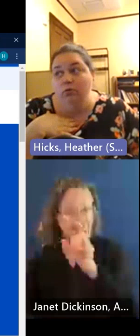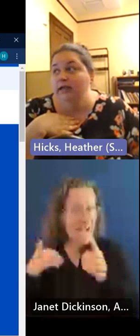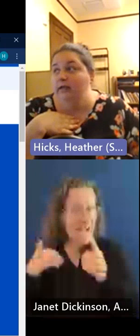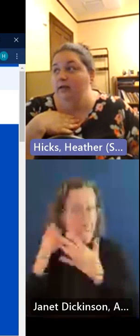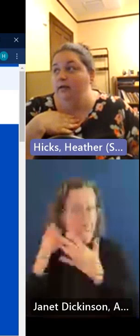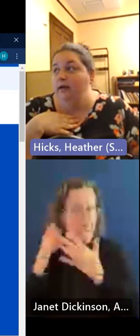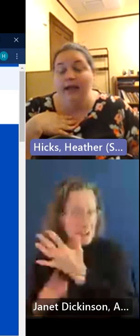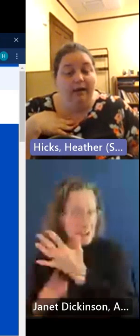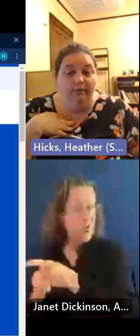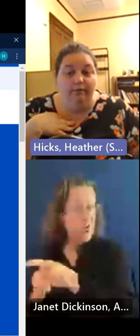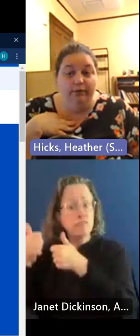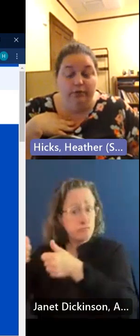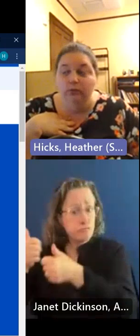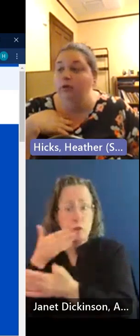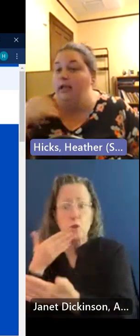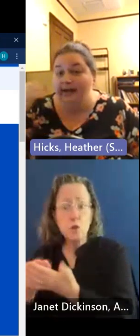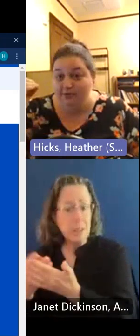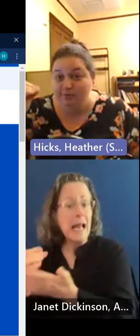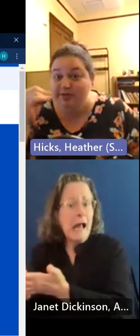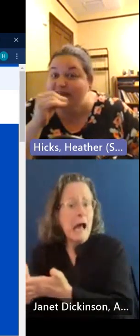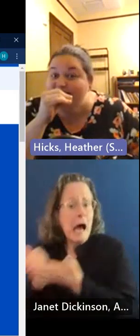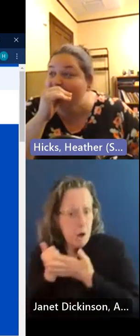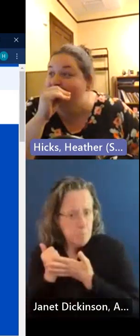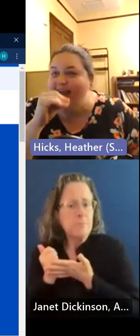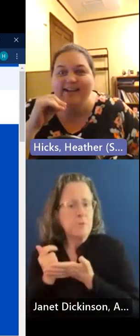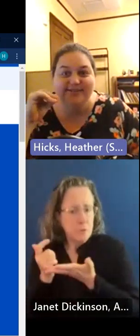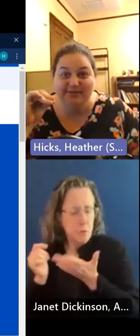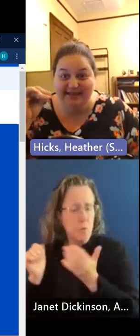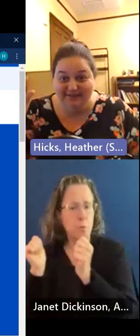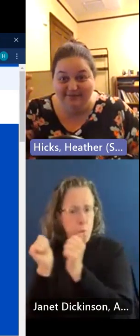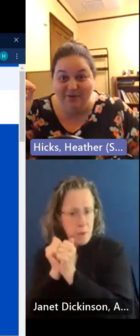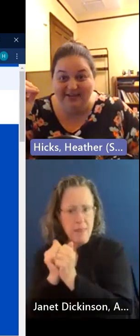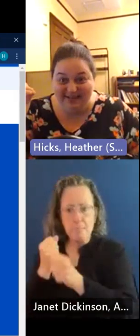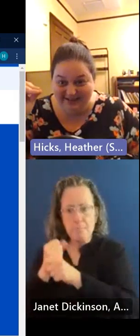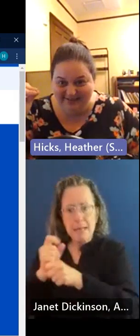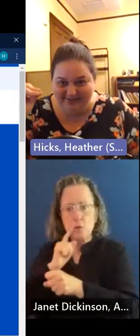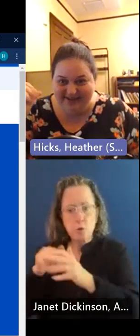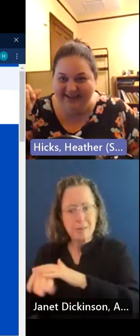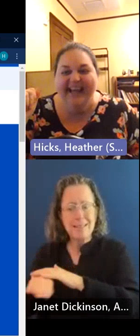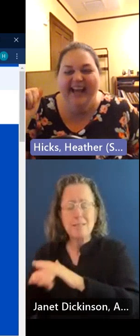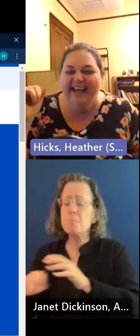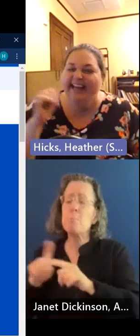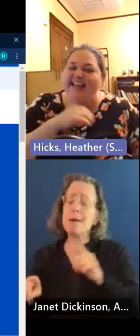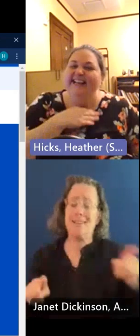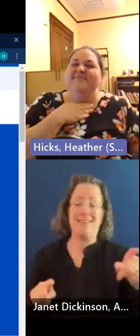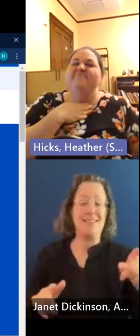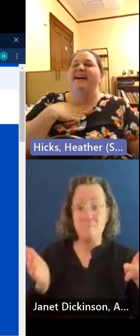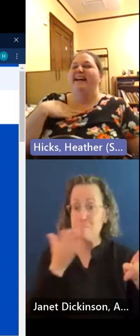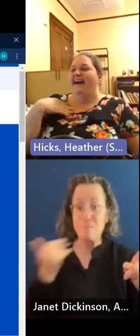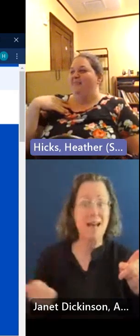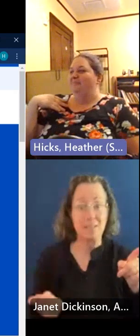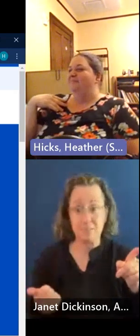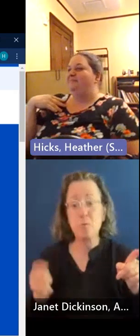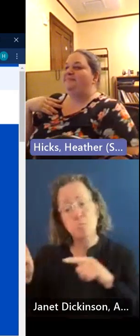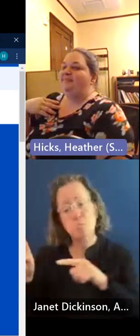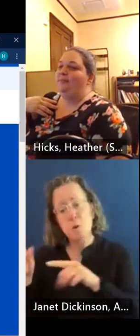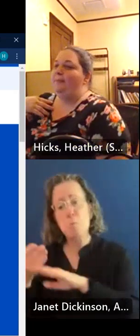is totally a helpful tool, and I will put it in chat as soon as I can focus enough to find it.